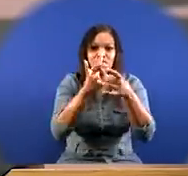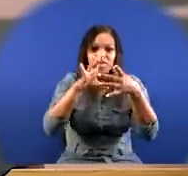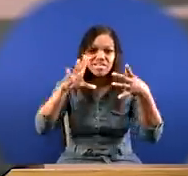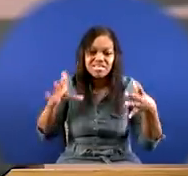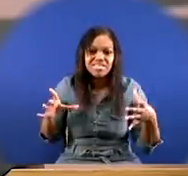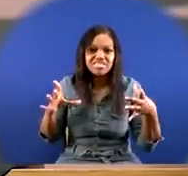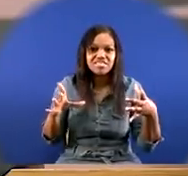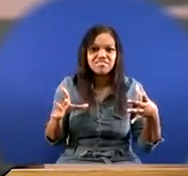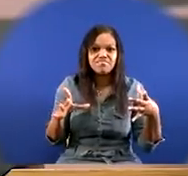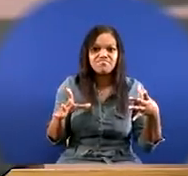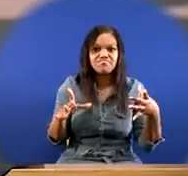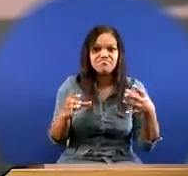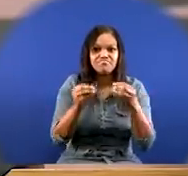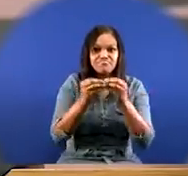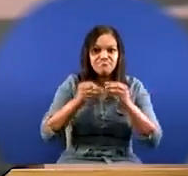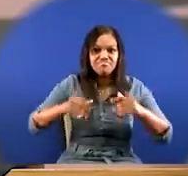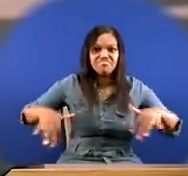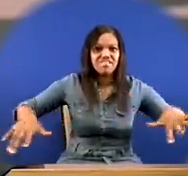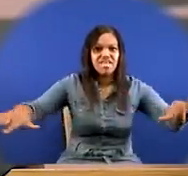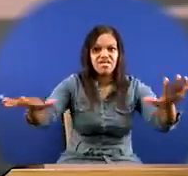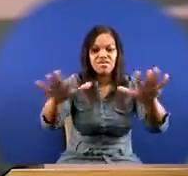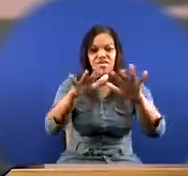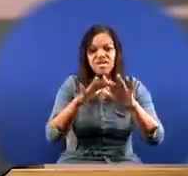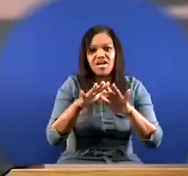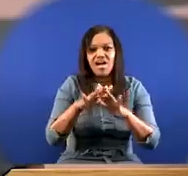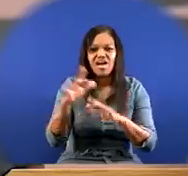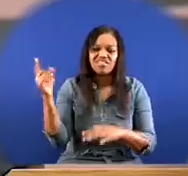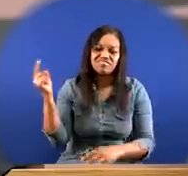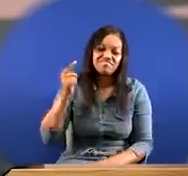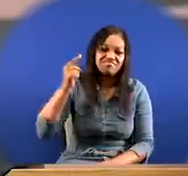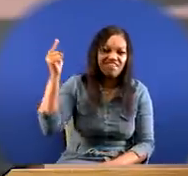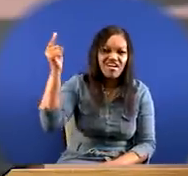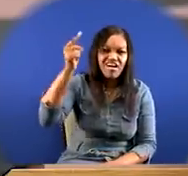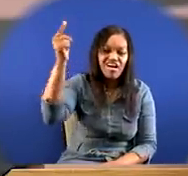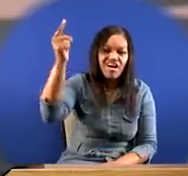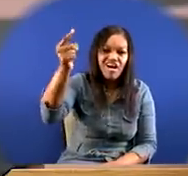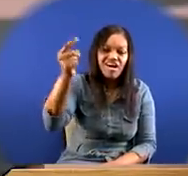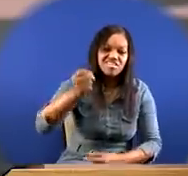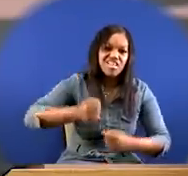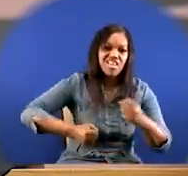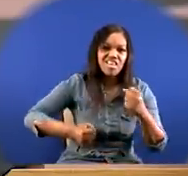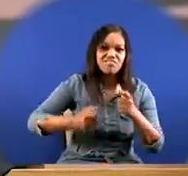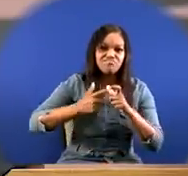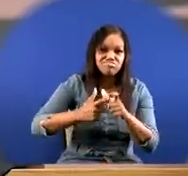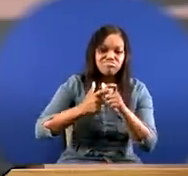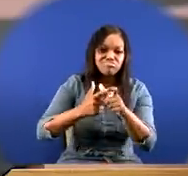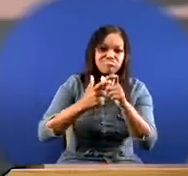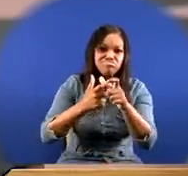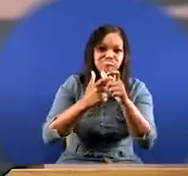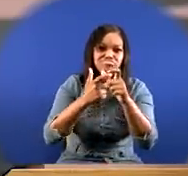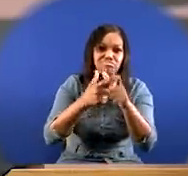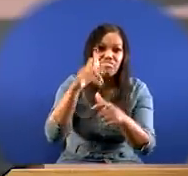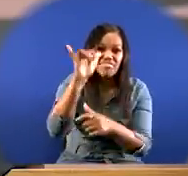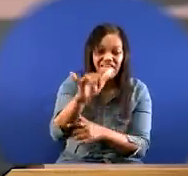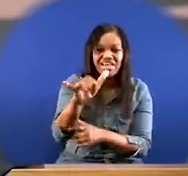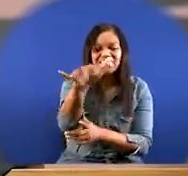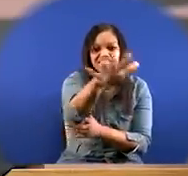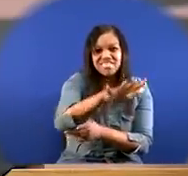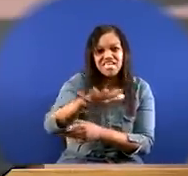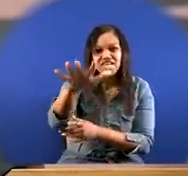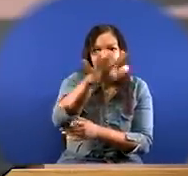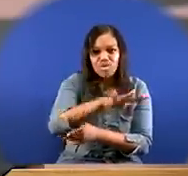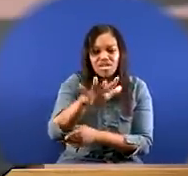absolute desolation. And as far as he ran away, that's as far as their